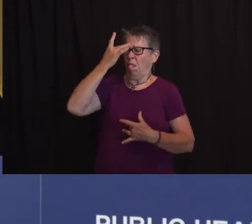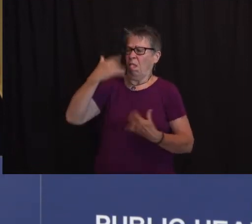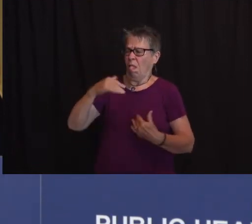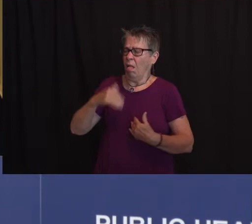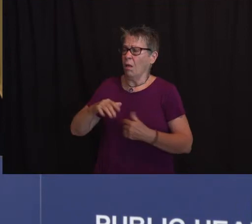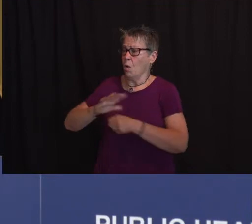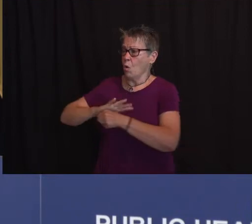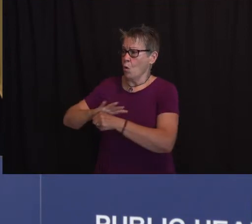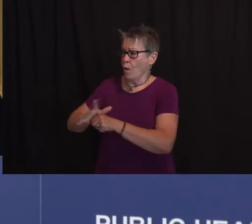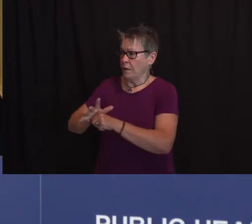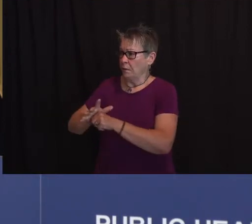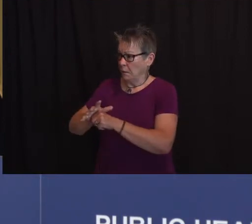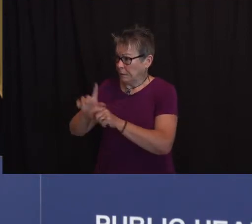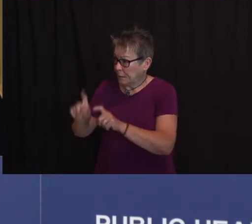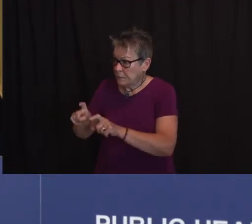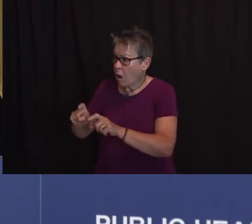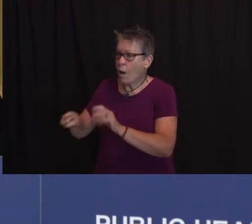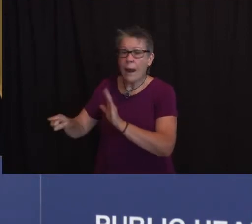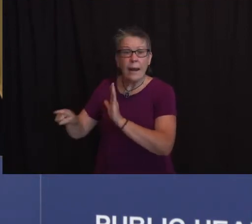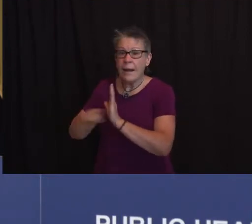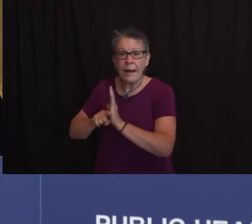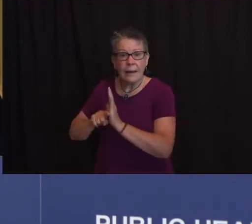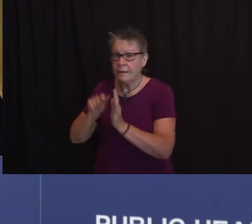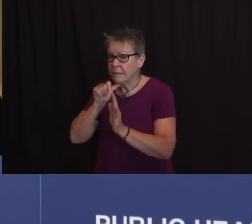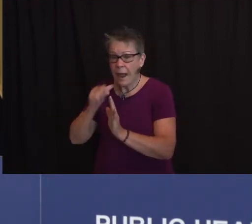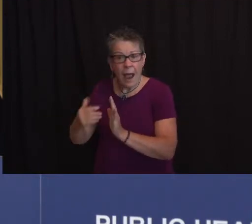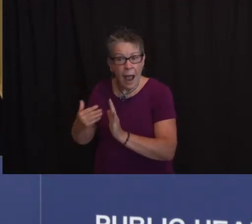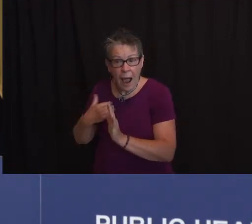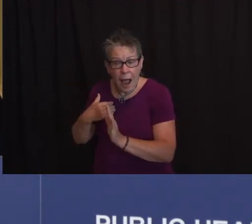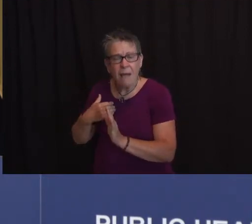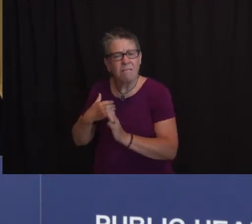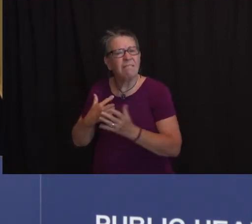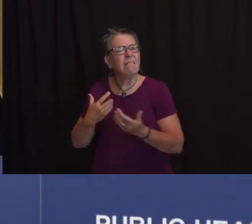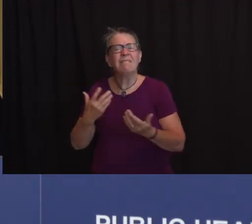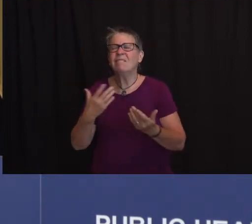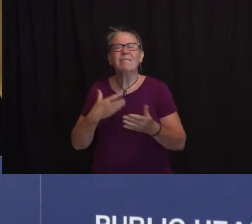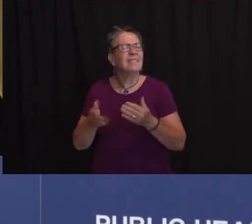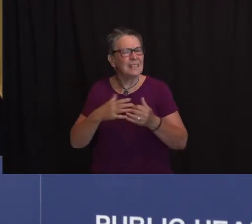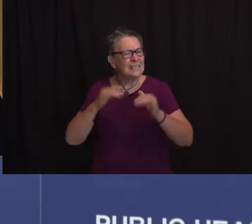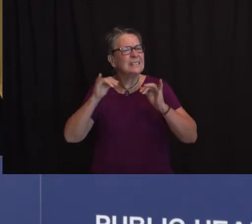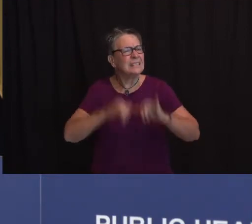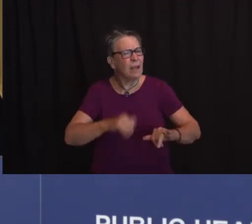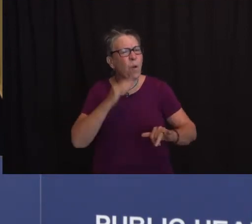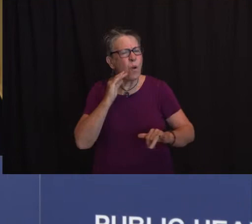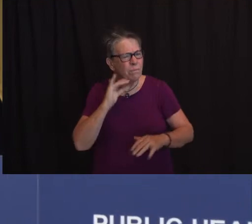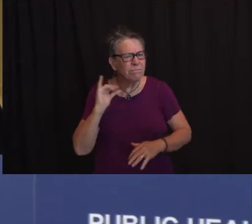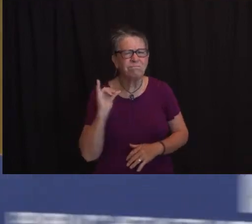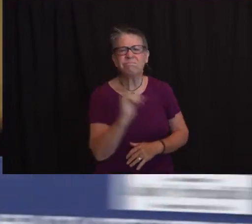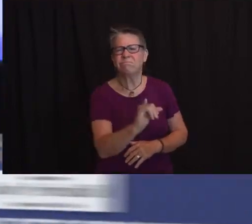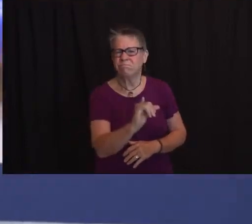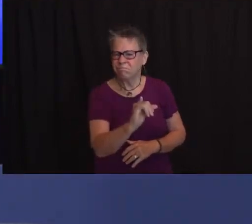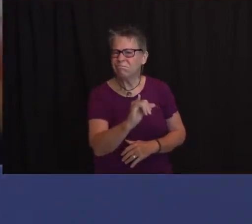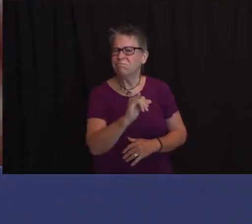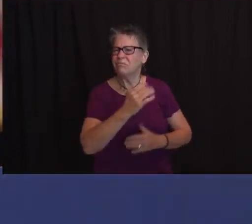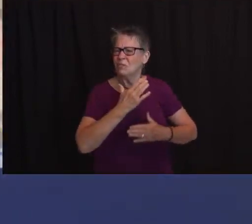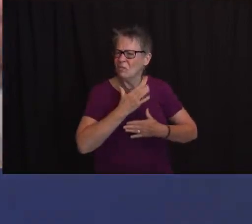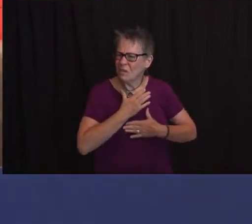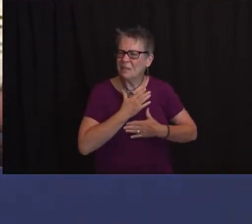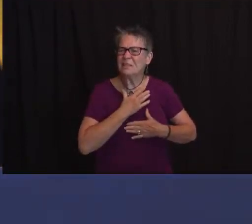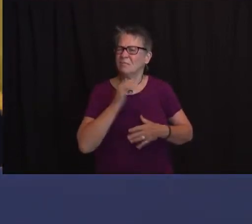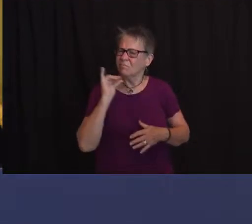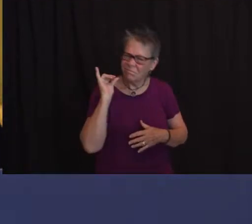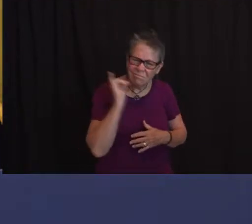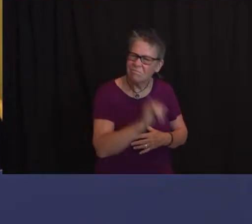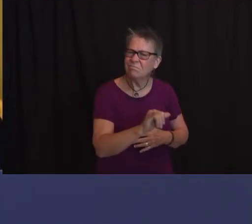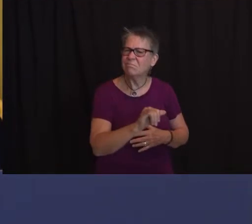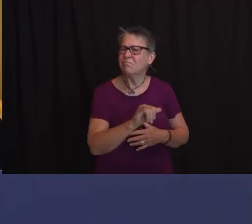older individuals who might be more susceptible to more severe illness from these respiratory viruses. Amen. Pat,